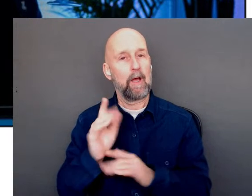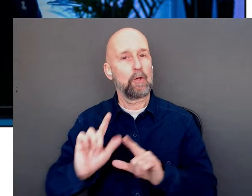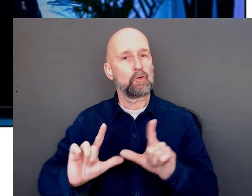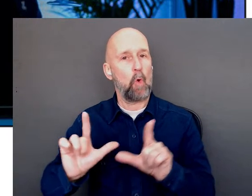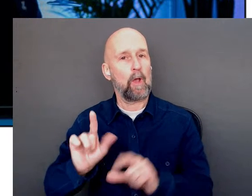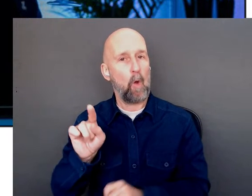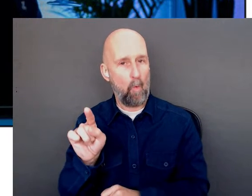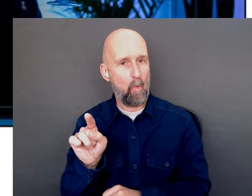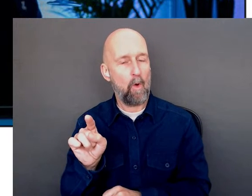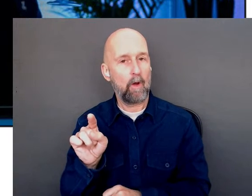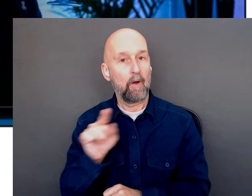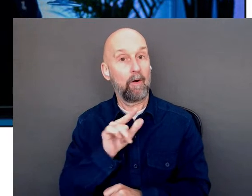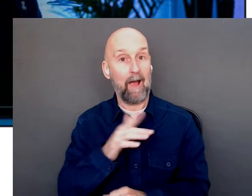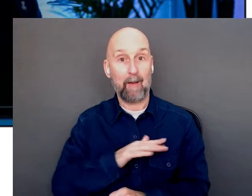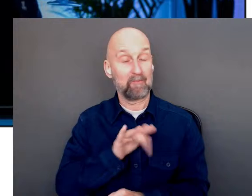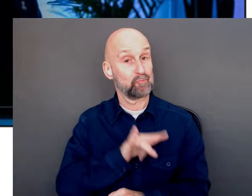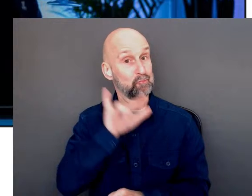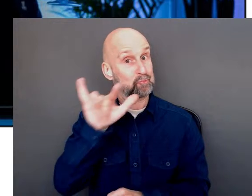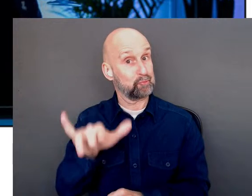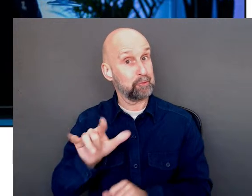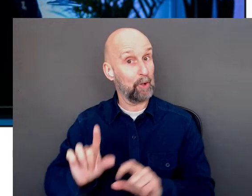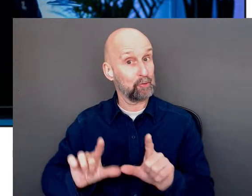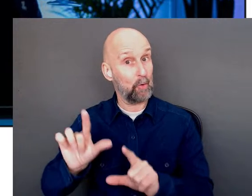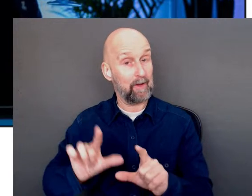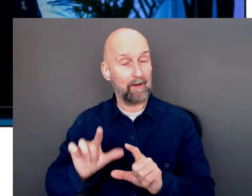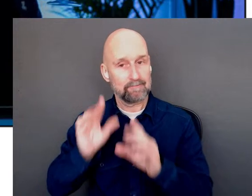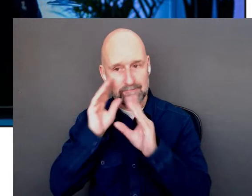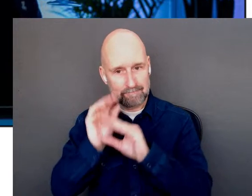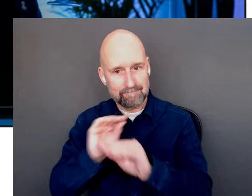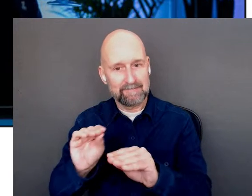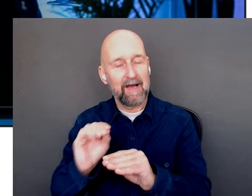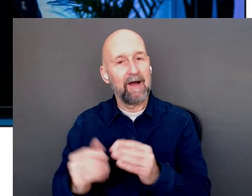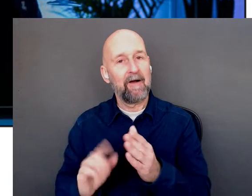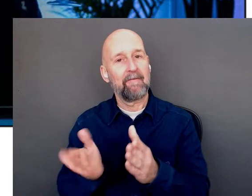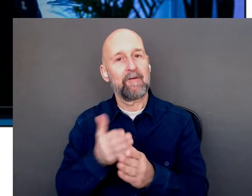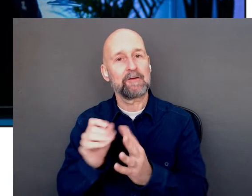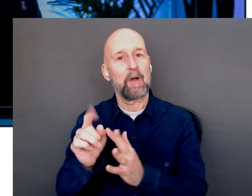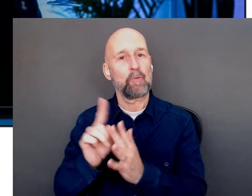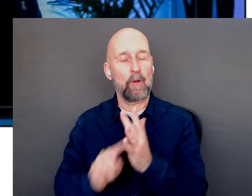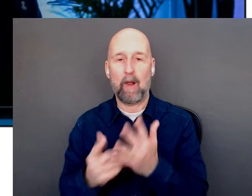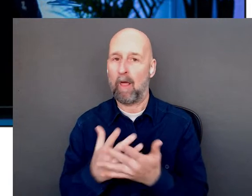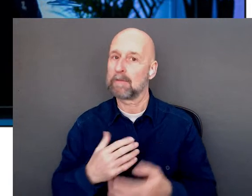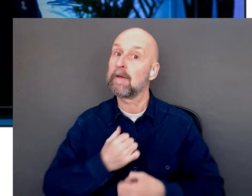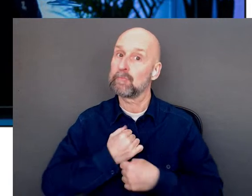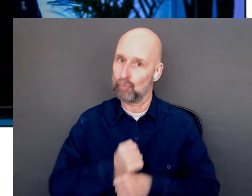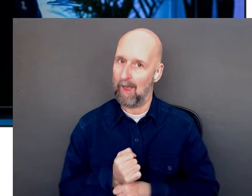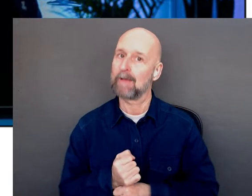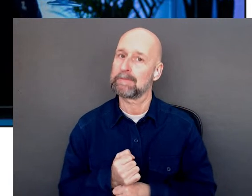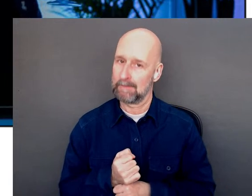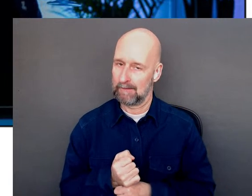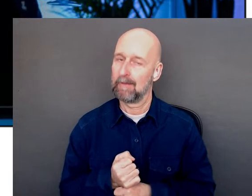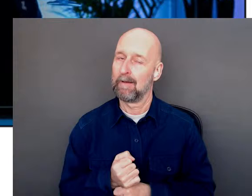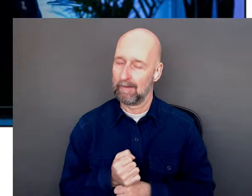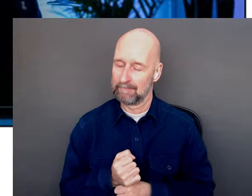fly over there to deliver our first project, but it also came with a lot of stress and other